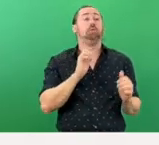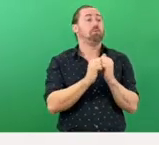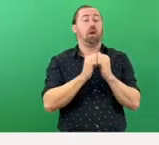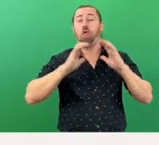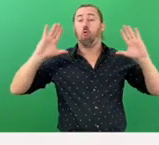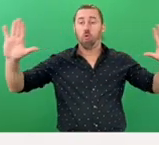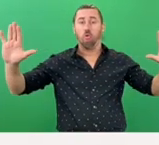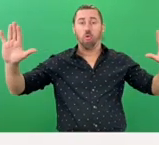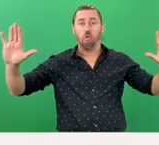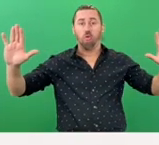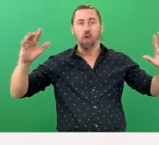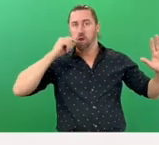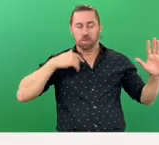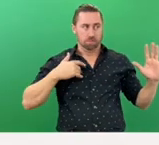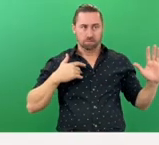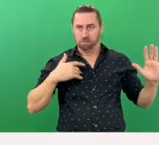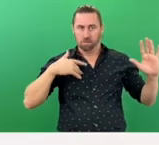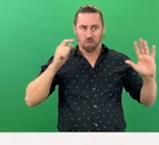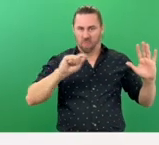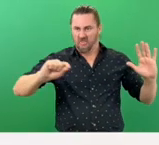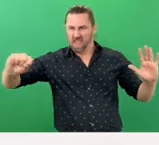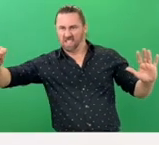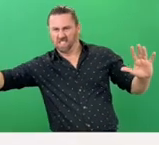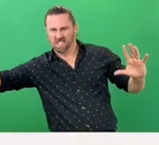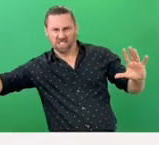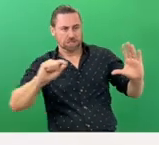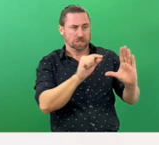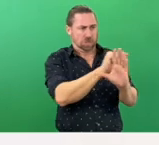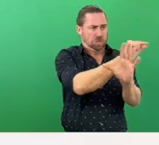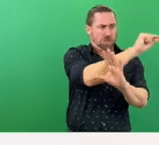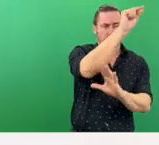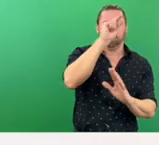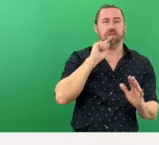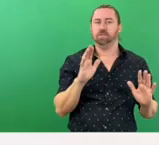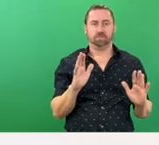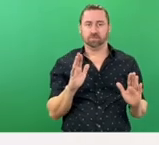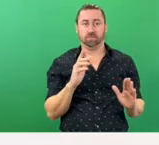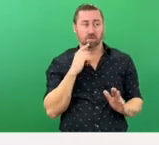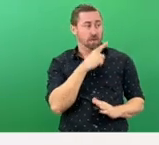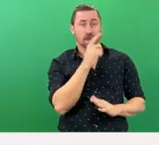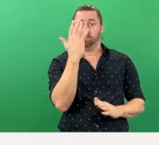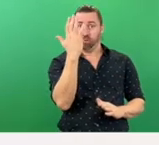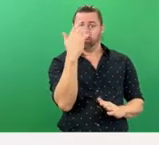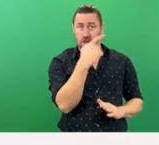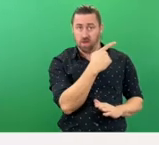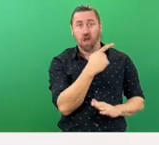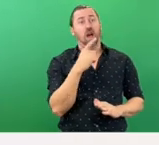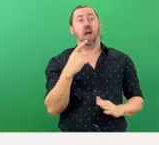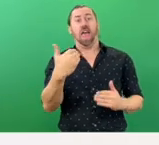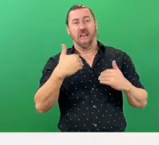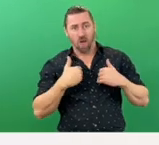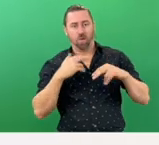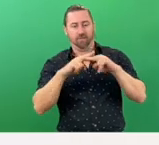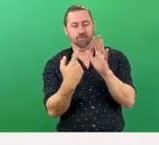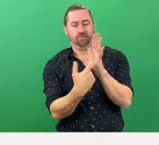sheet of paper, I know it can be a little bit intimidating. So what we're going to do this morning is we're actually going to use L.J. Harvey's honesty mirror as a